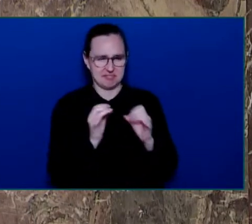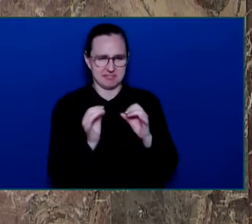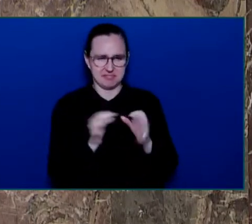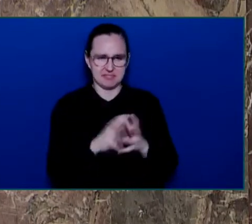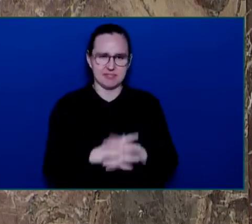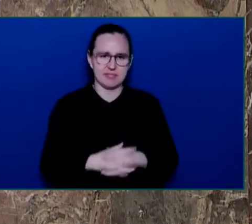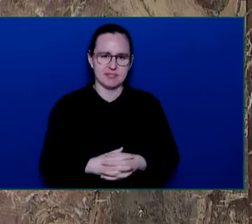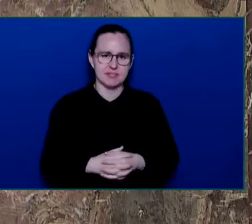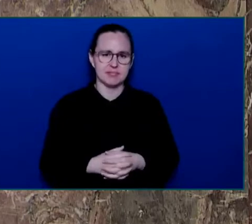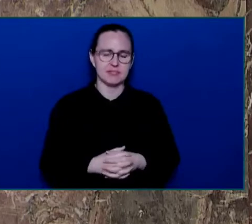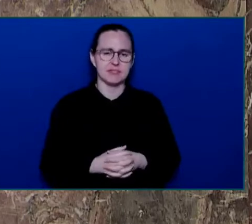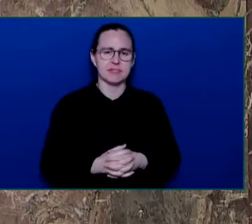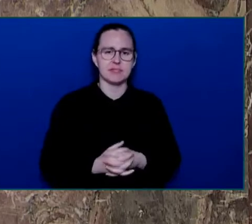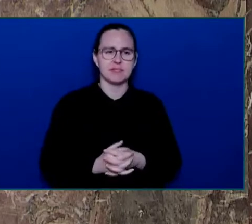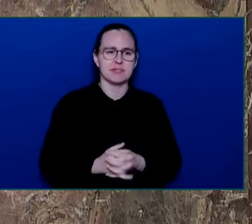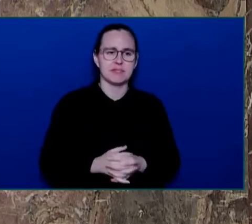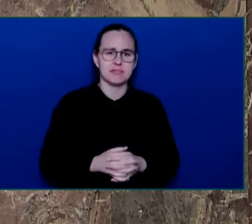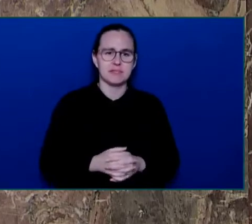Okay.